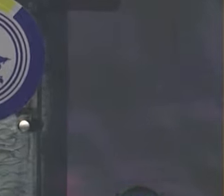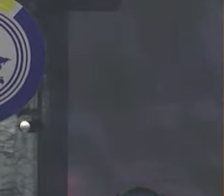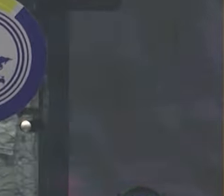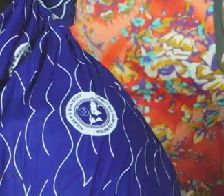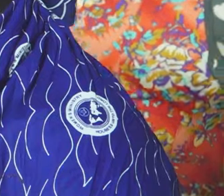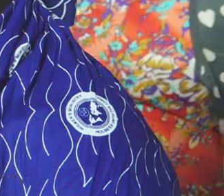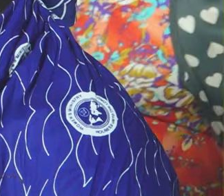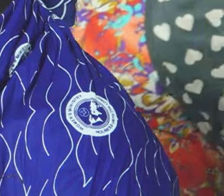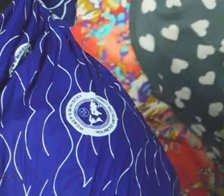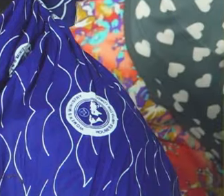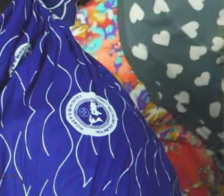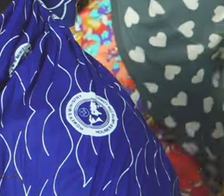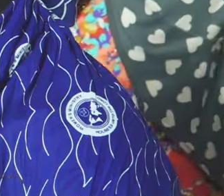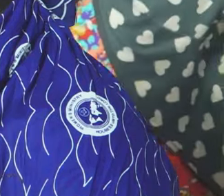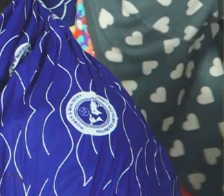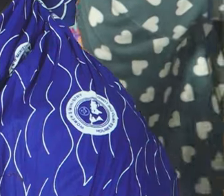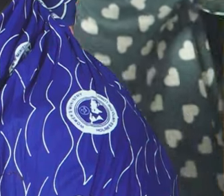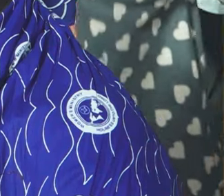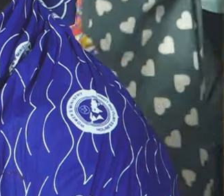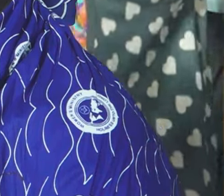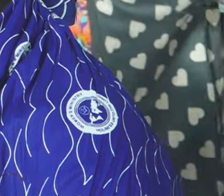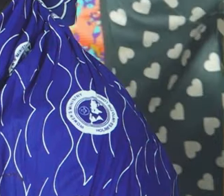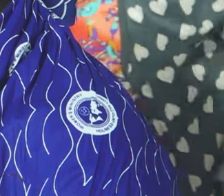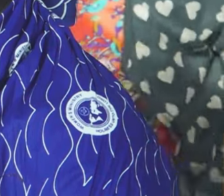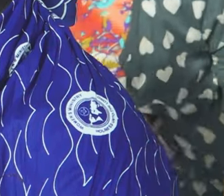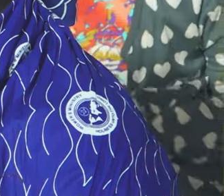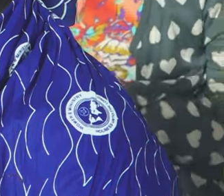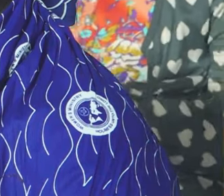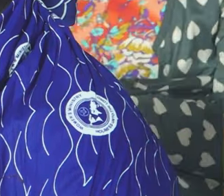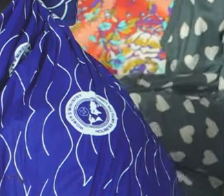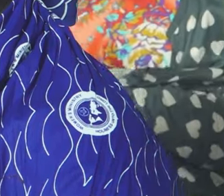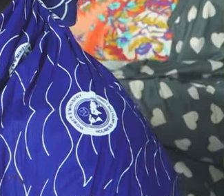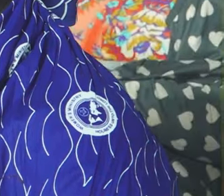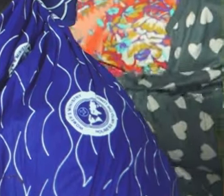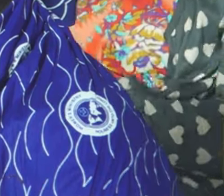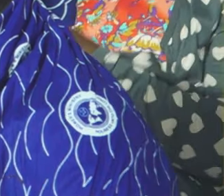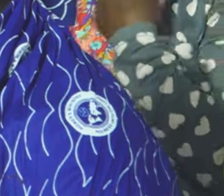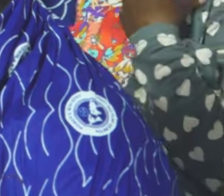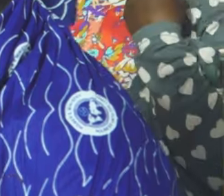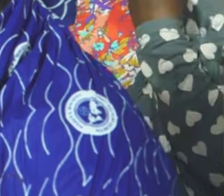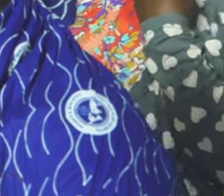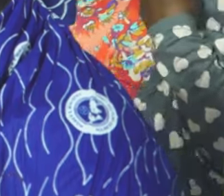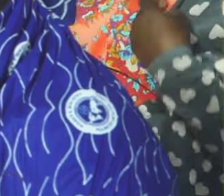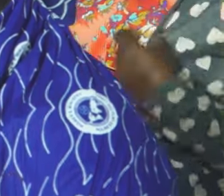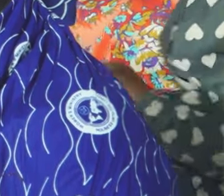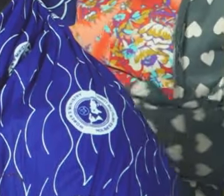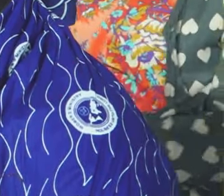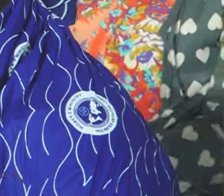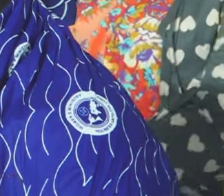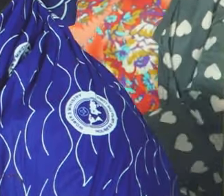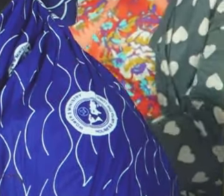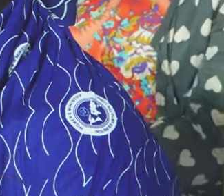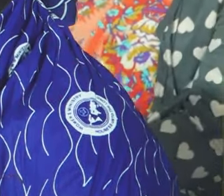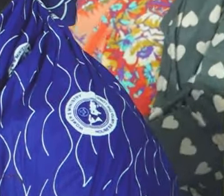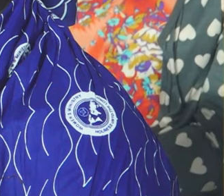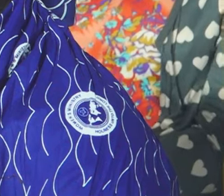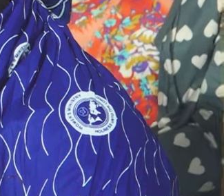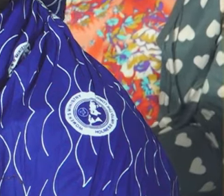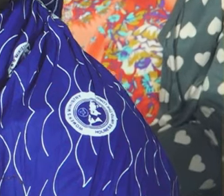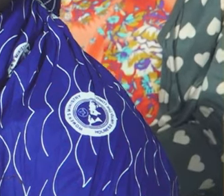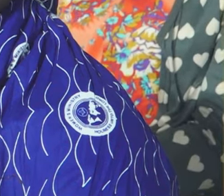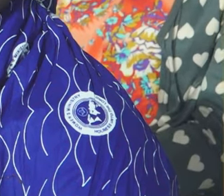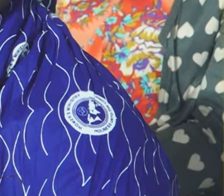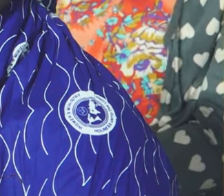reconciled. I was going through history to look at say, what pata. Na at samba kwa mikochi ya